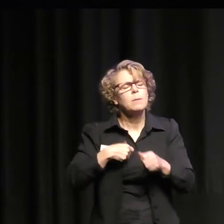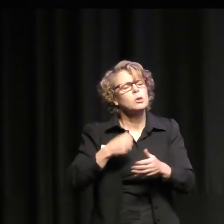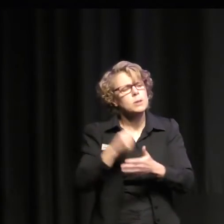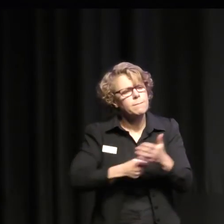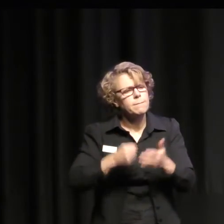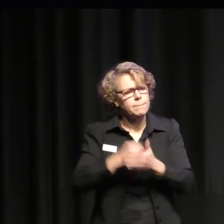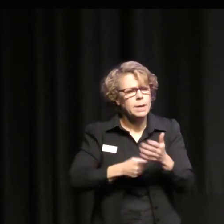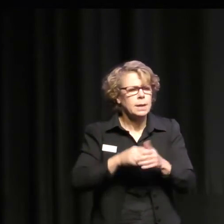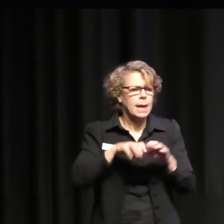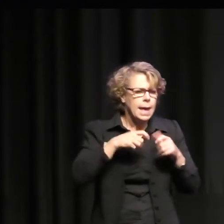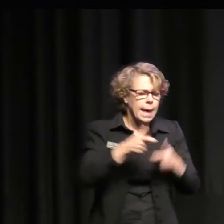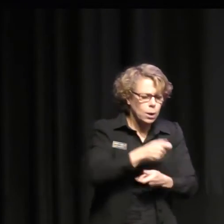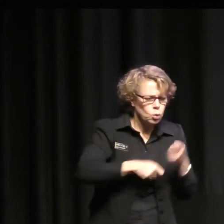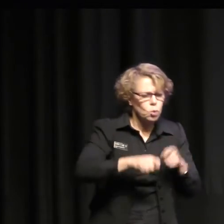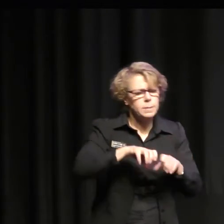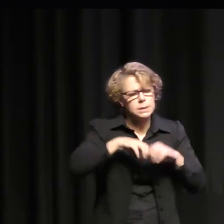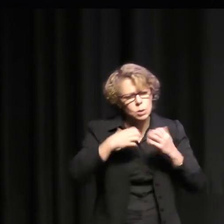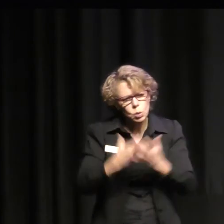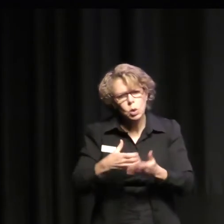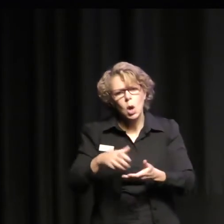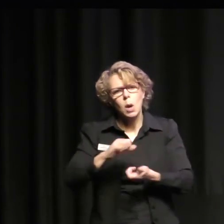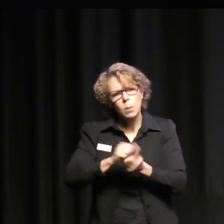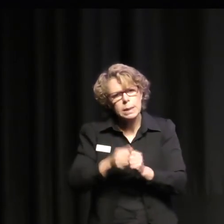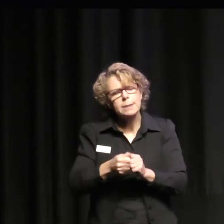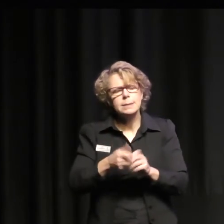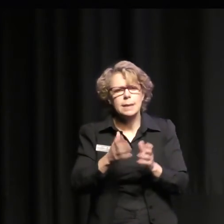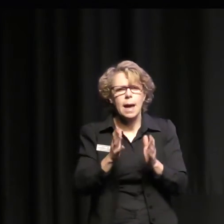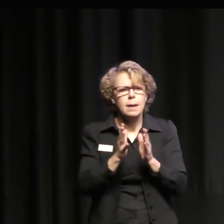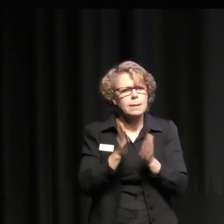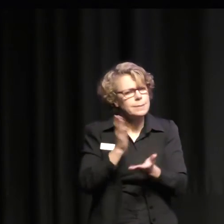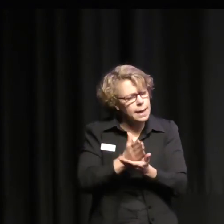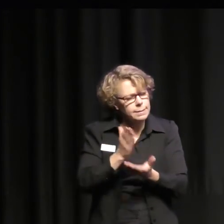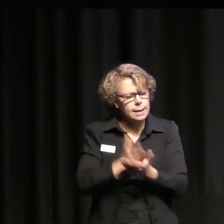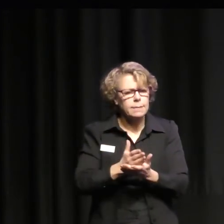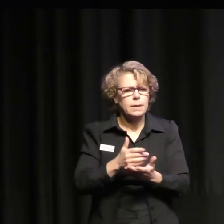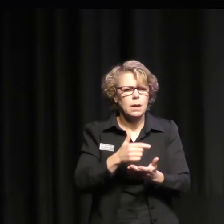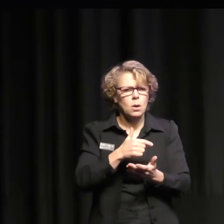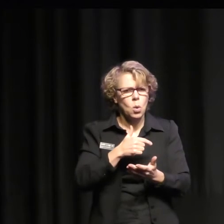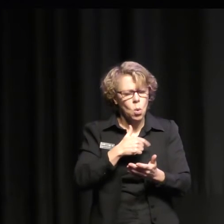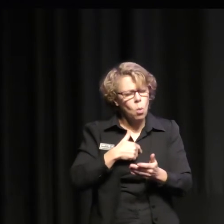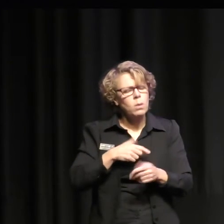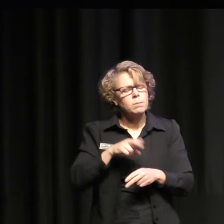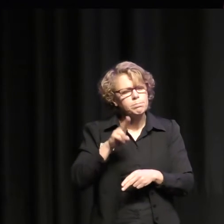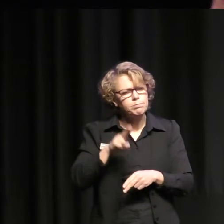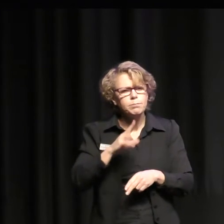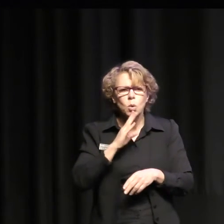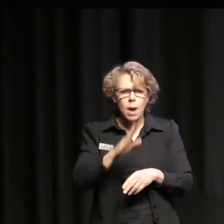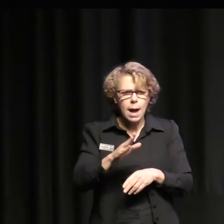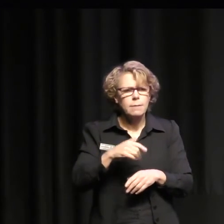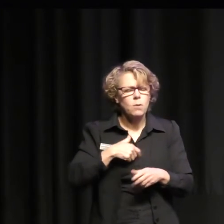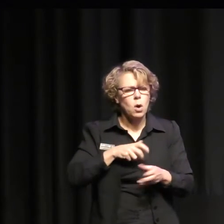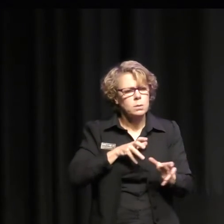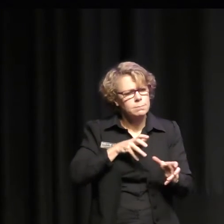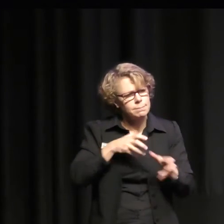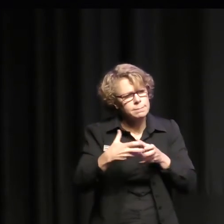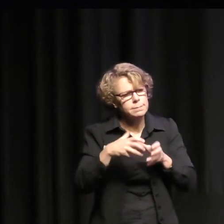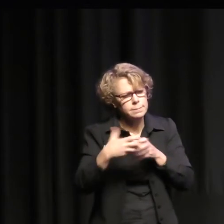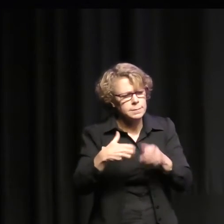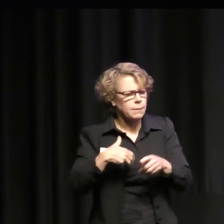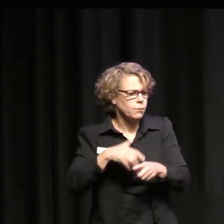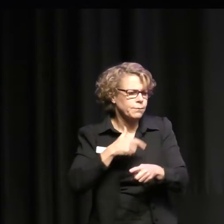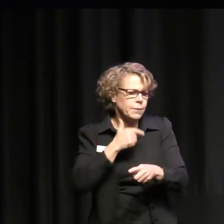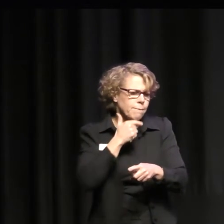fight for social rights, political rights, and basically transform the ugliness that we see around